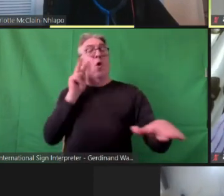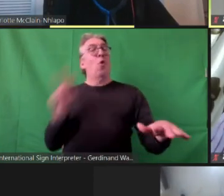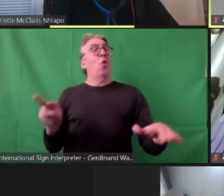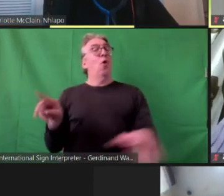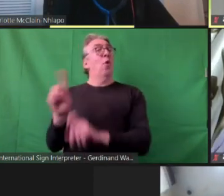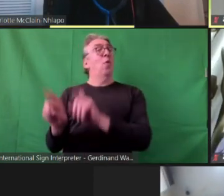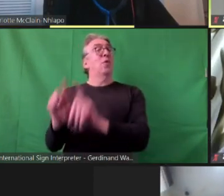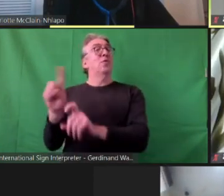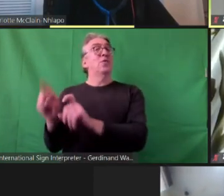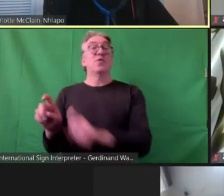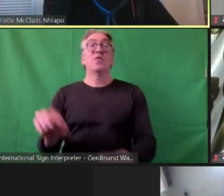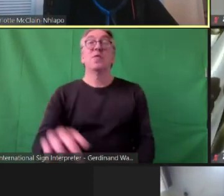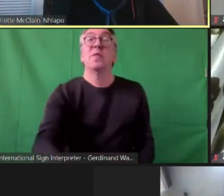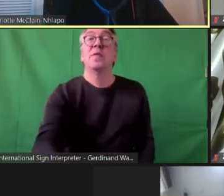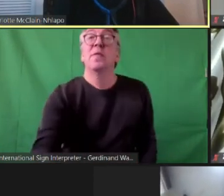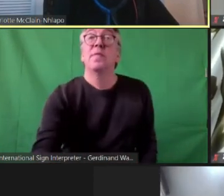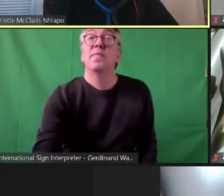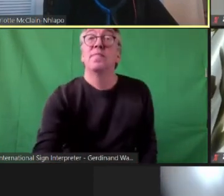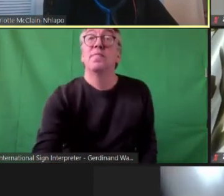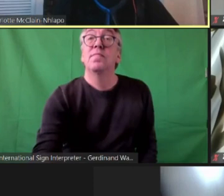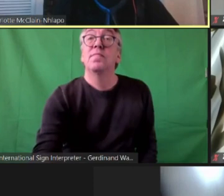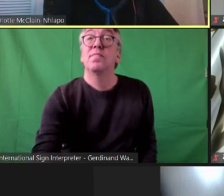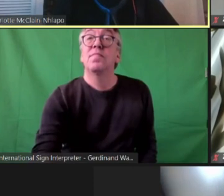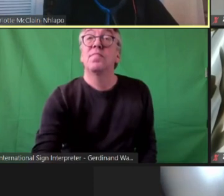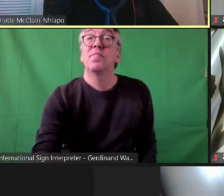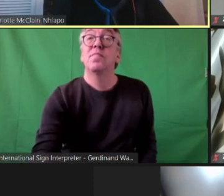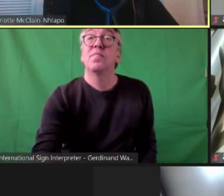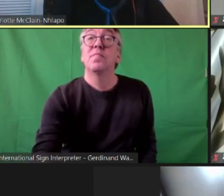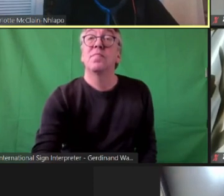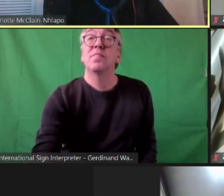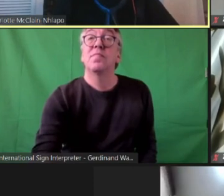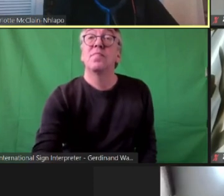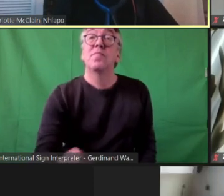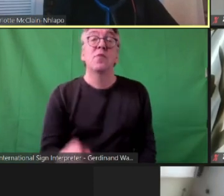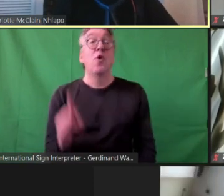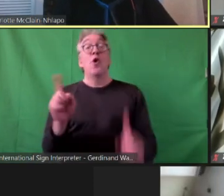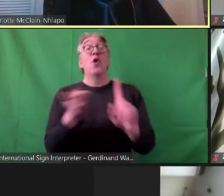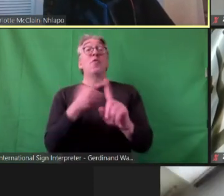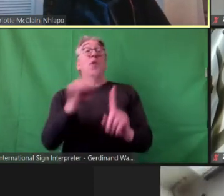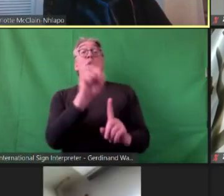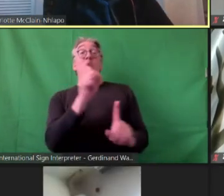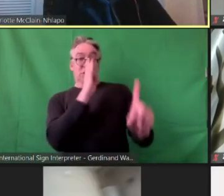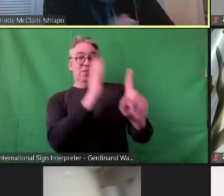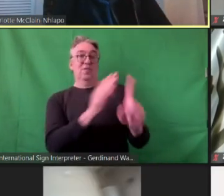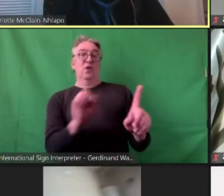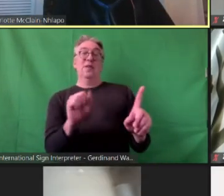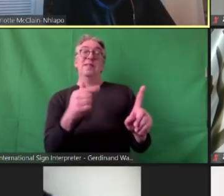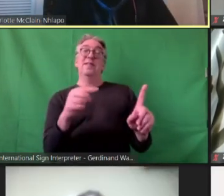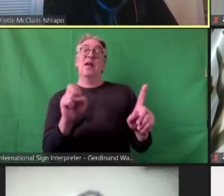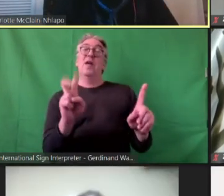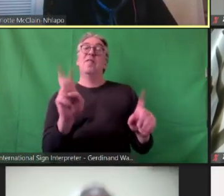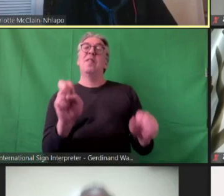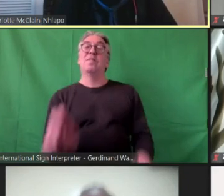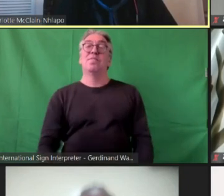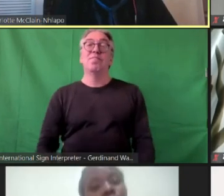the first question goes to Steve. And Steve, the question is a question around